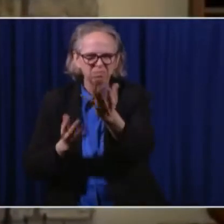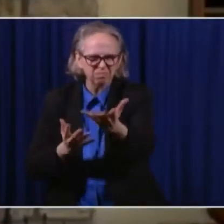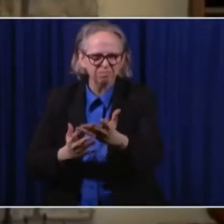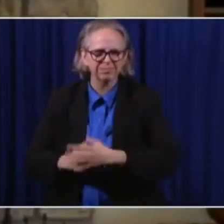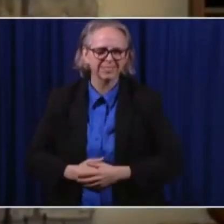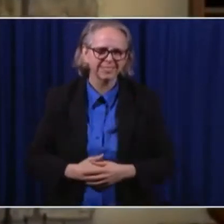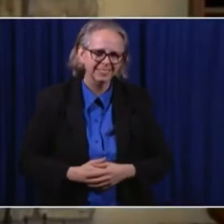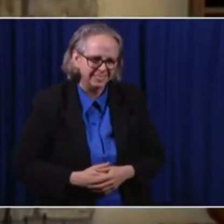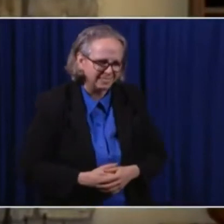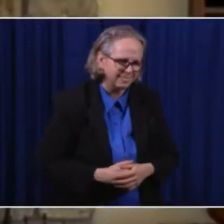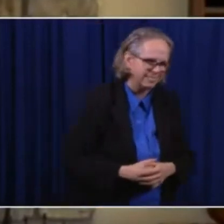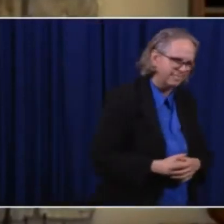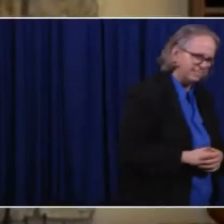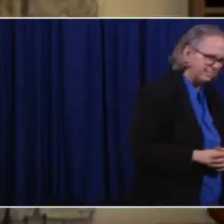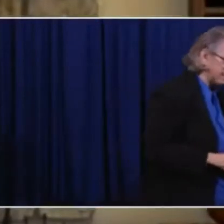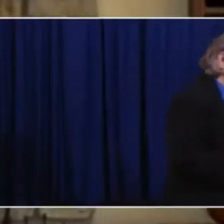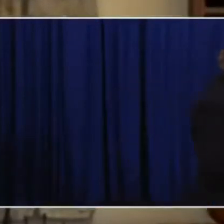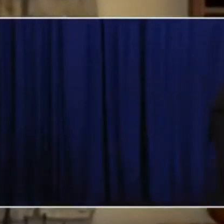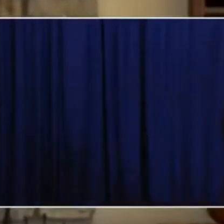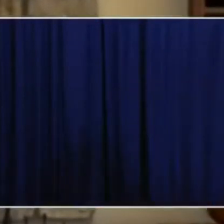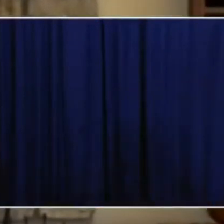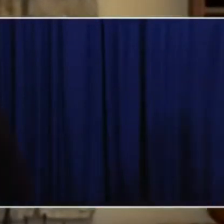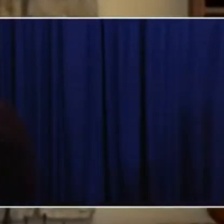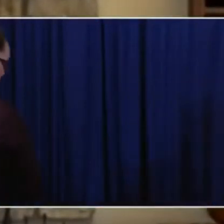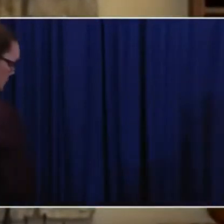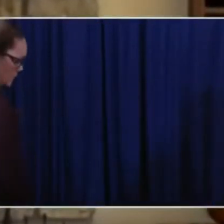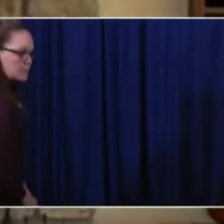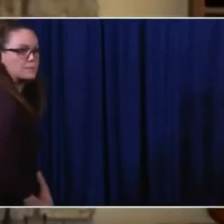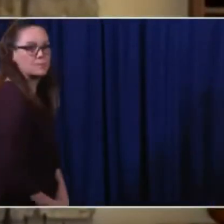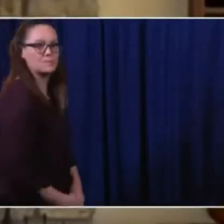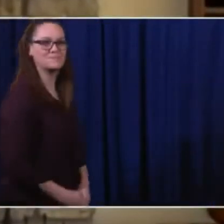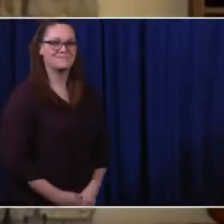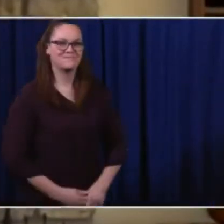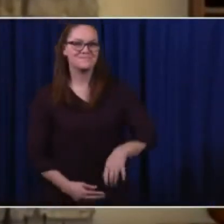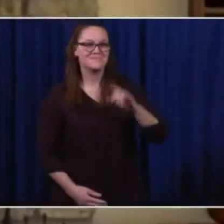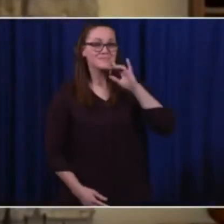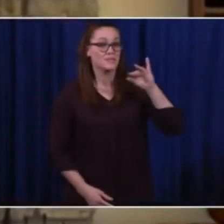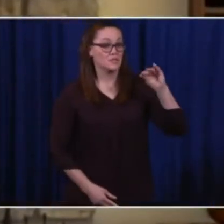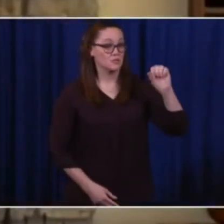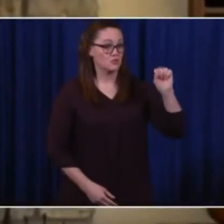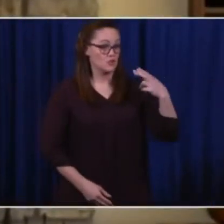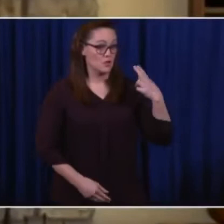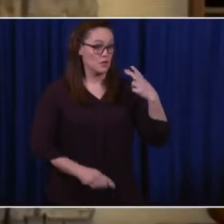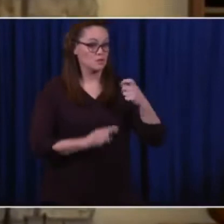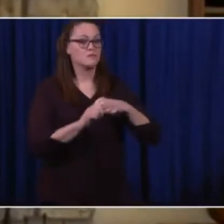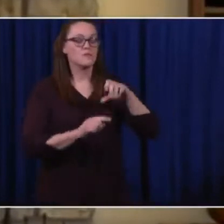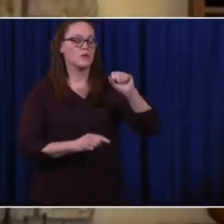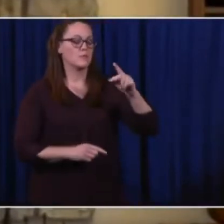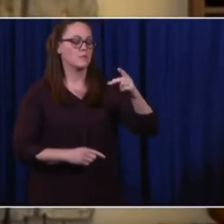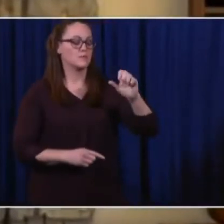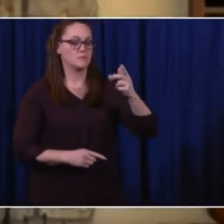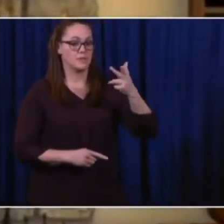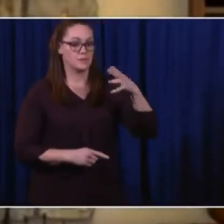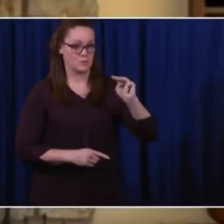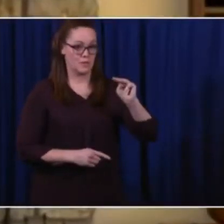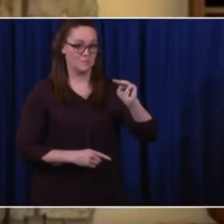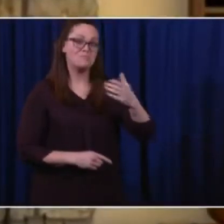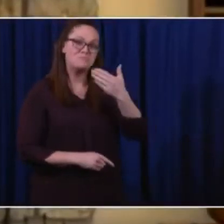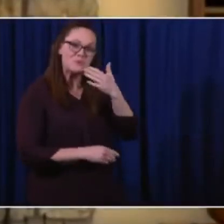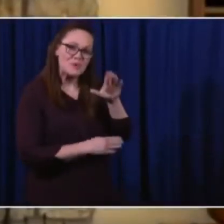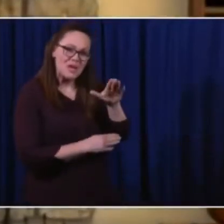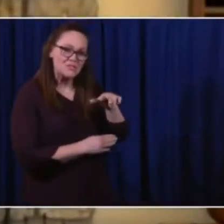Rutenberg at Spectrum News. Hi, Governor. Hey, Josh. Question for you. You've used words in this very press conference